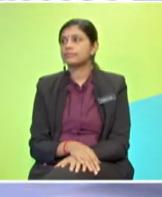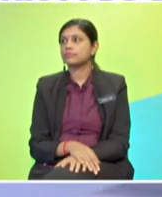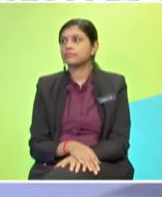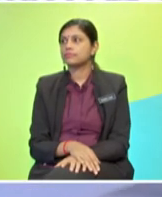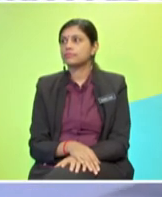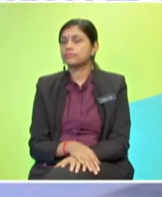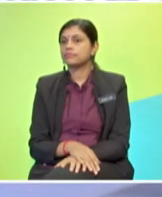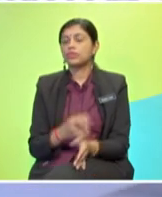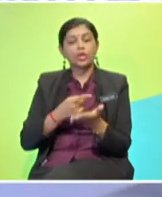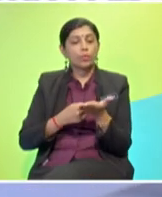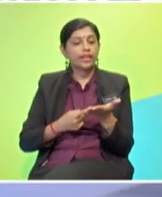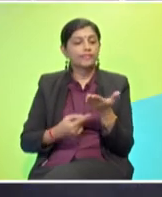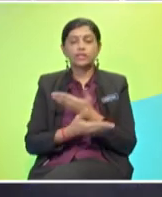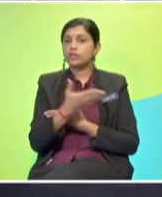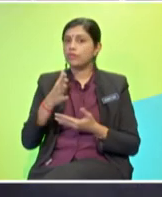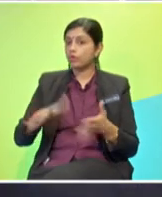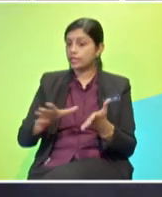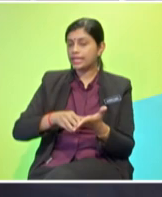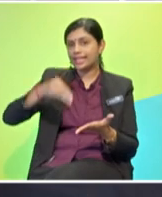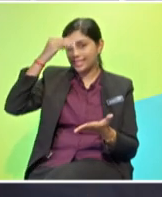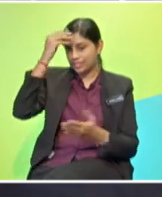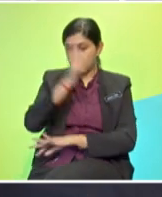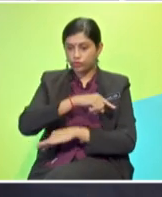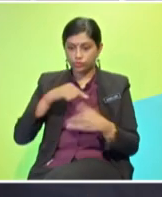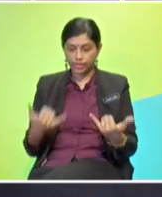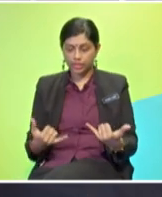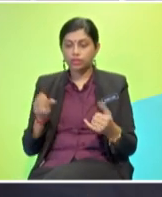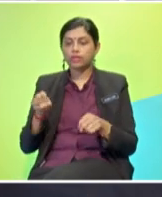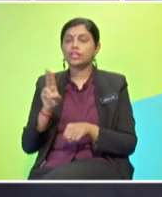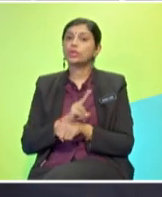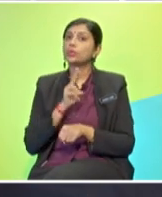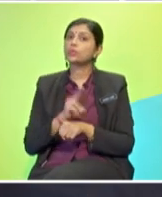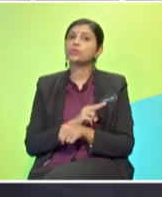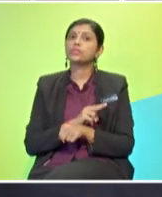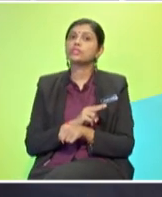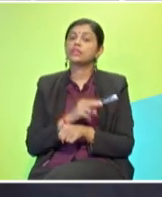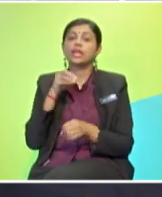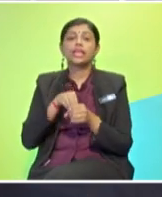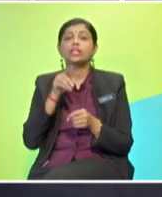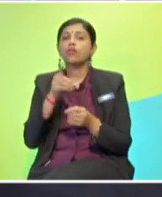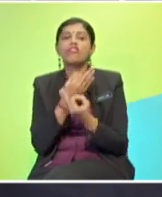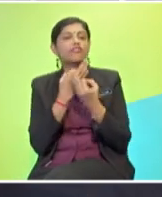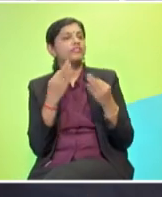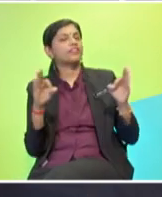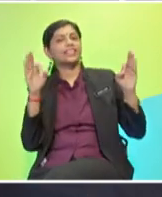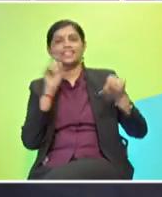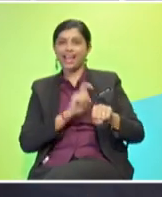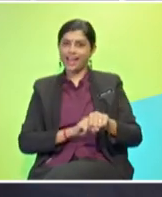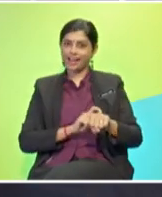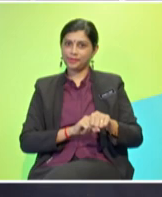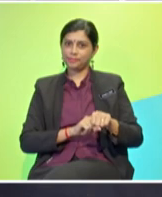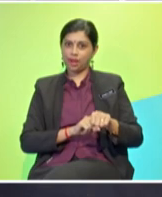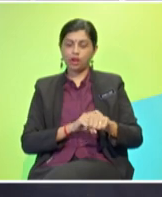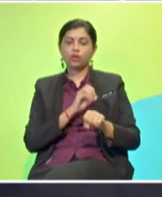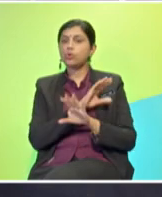Whatever we have learned today, you can use it during your leisure time to fill in your